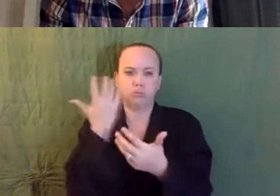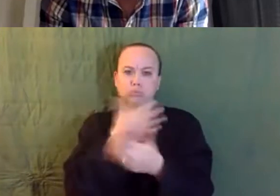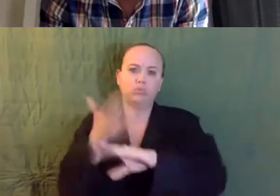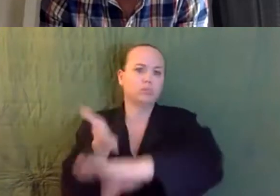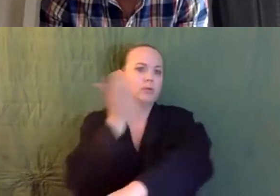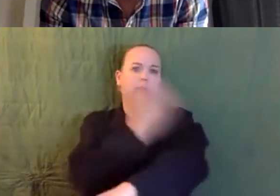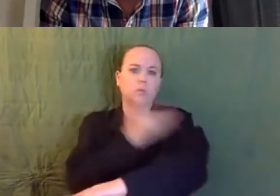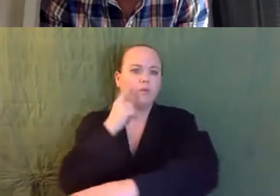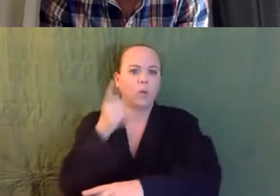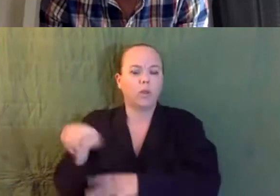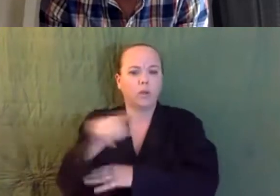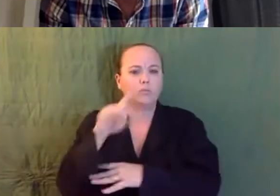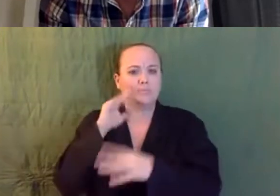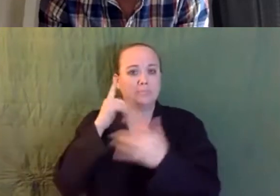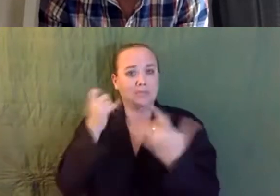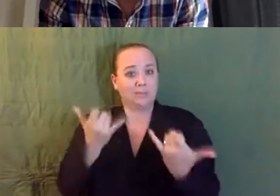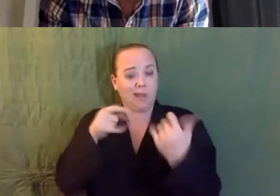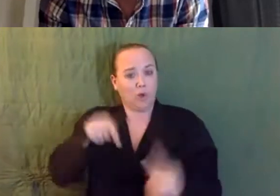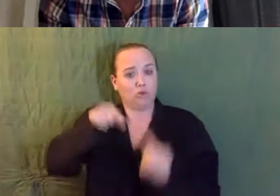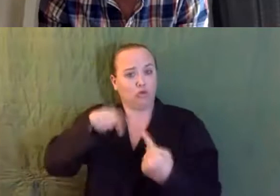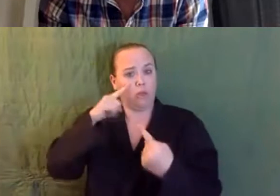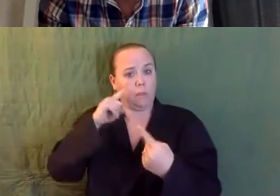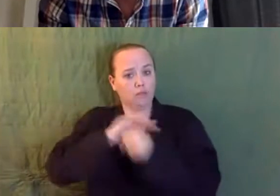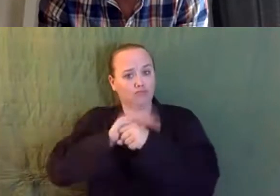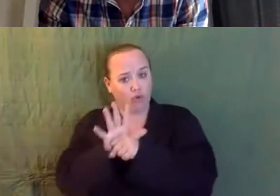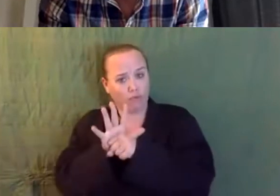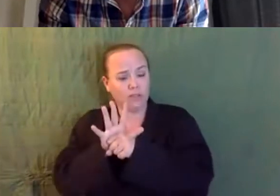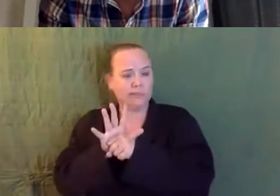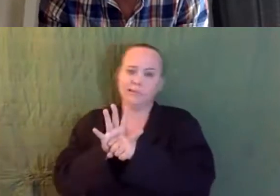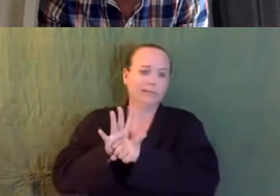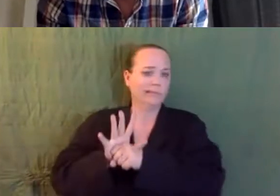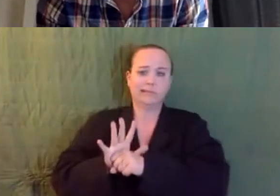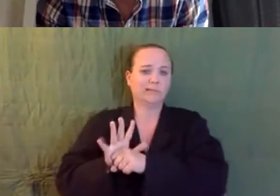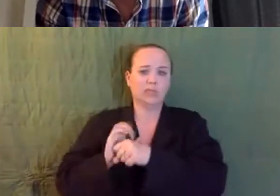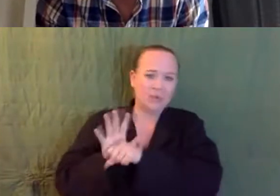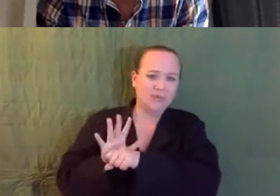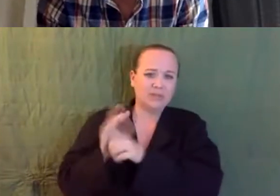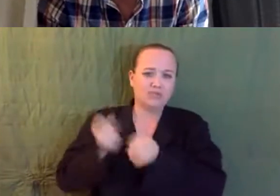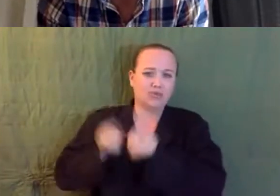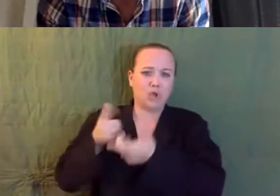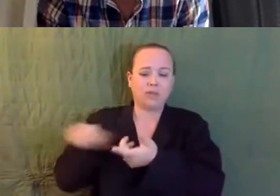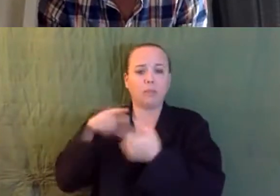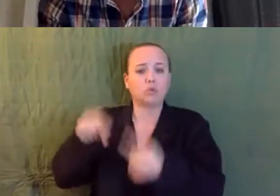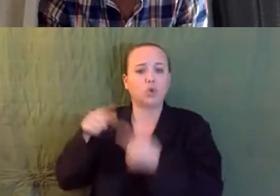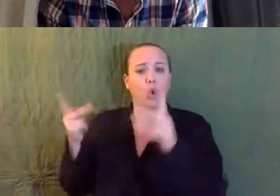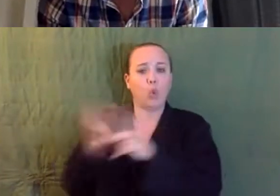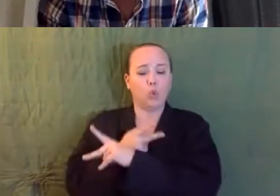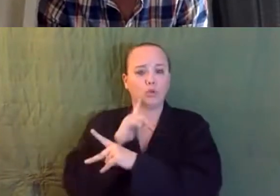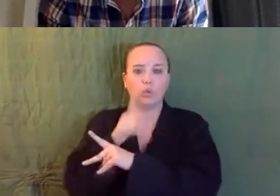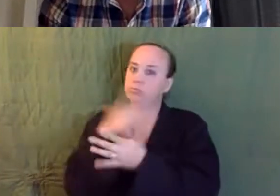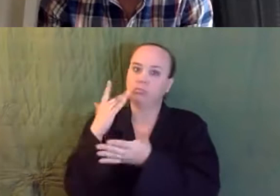who are struggling right now in light of the pandemic. And we need to recognize that would be extremely